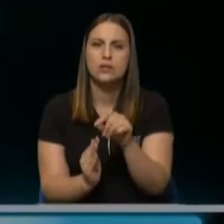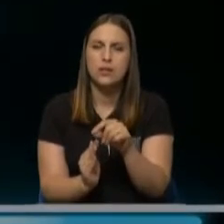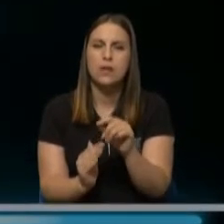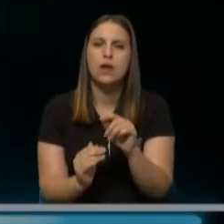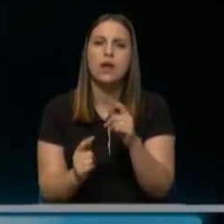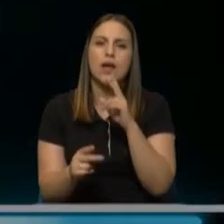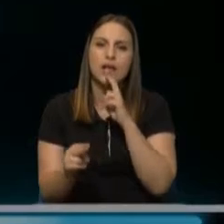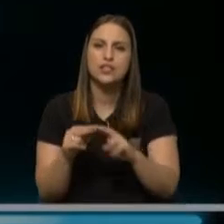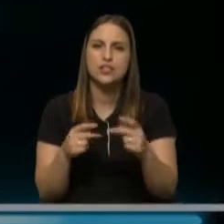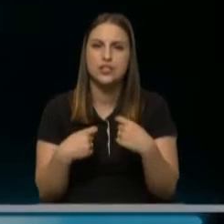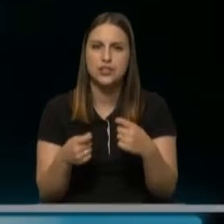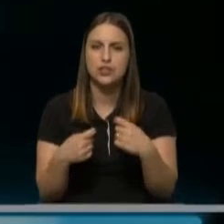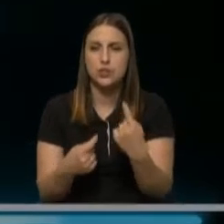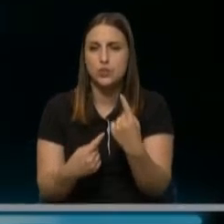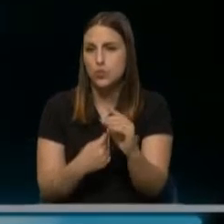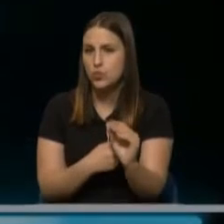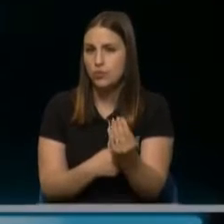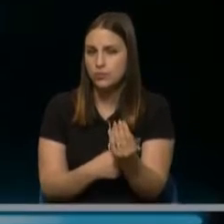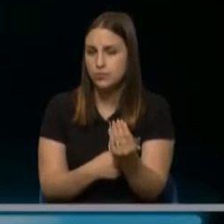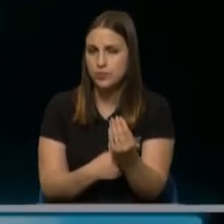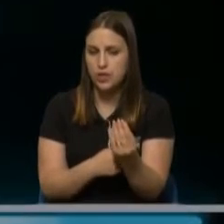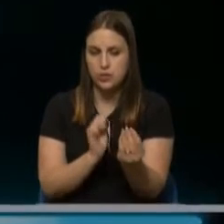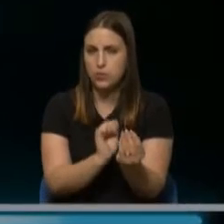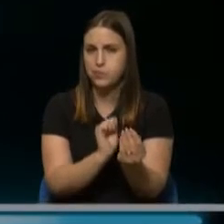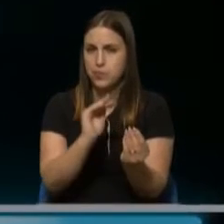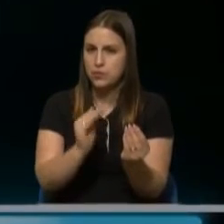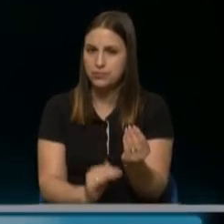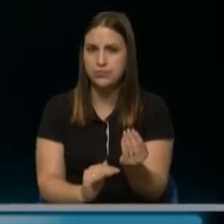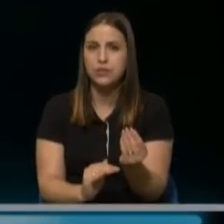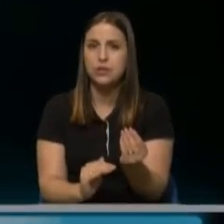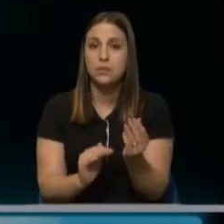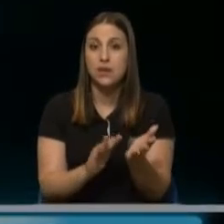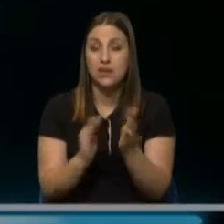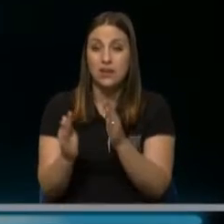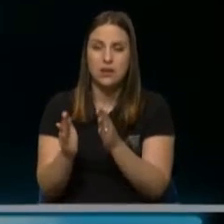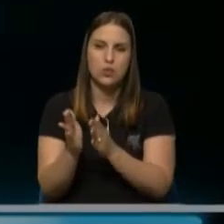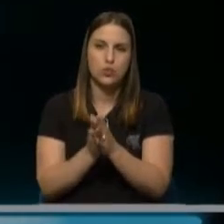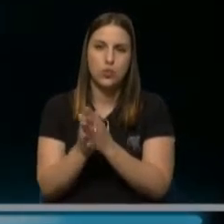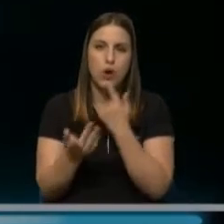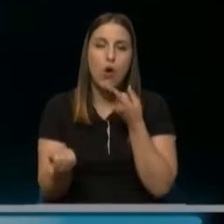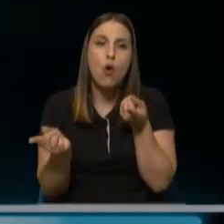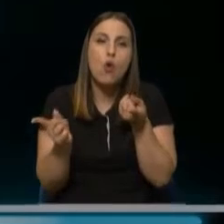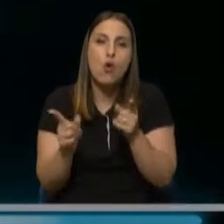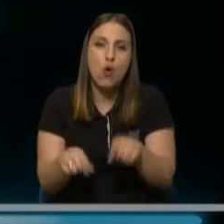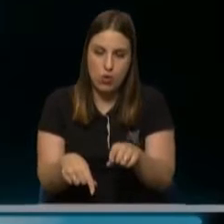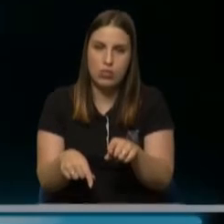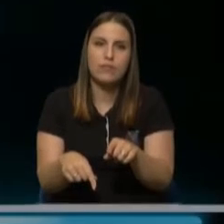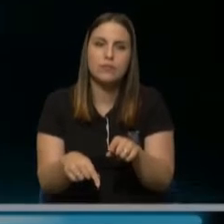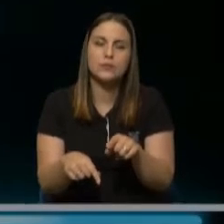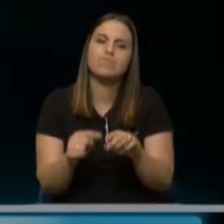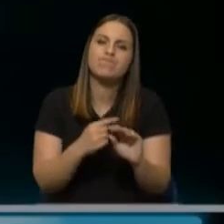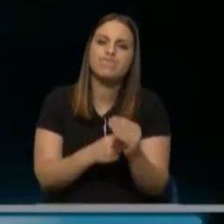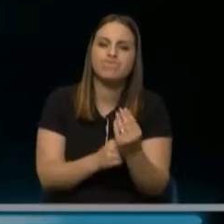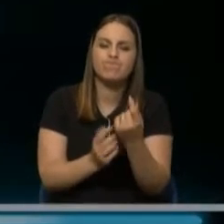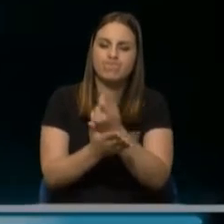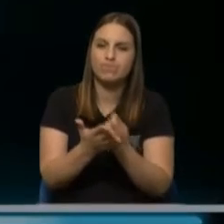power consumption of the single equipment itself. And for reuse part, in the product design phase,